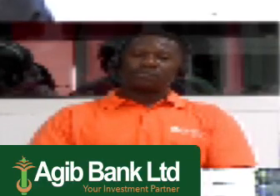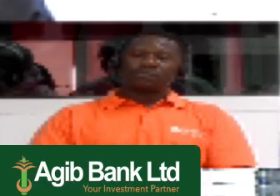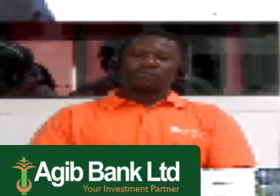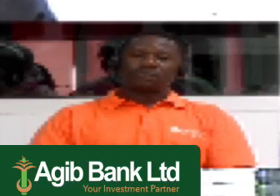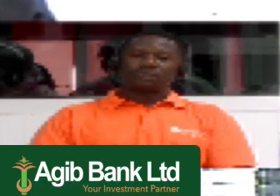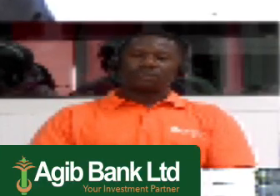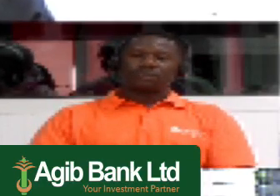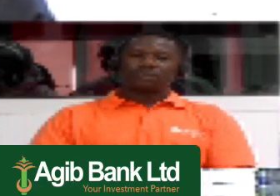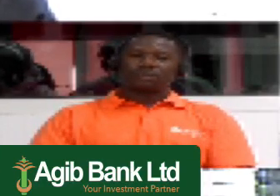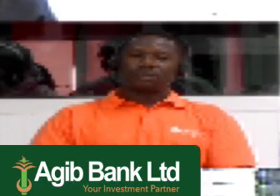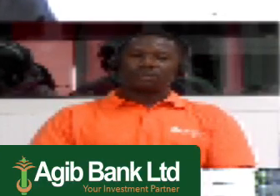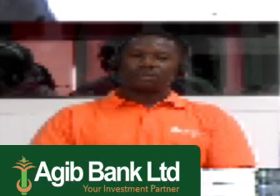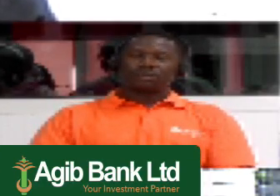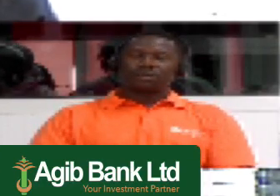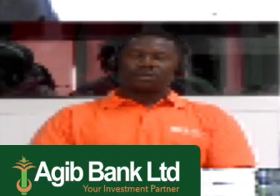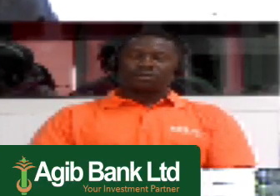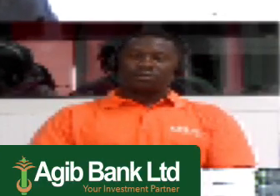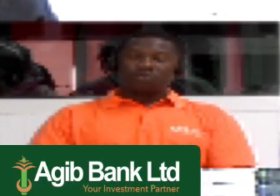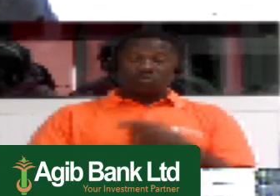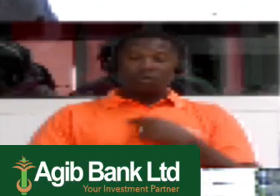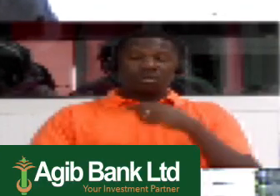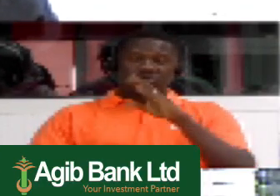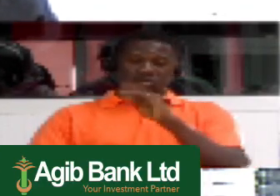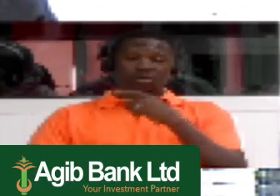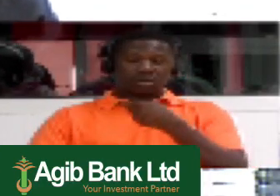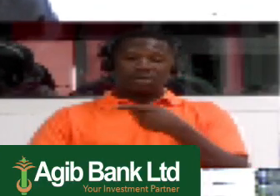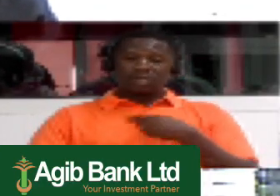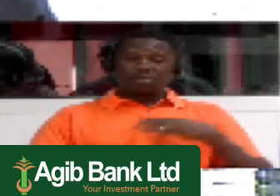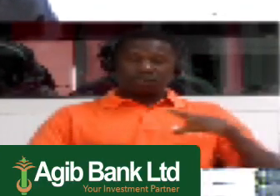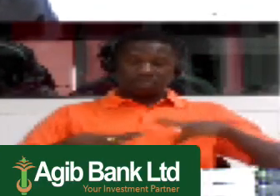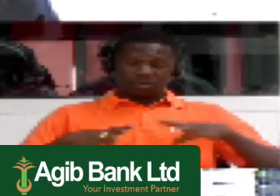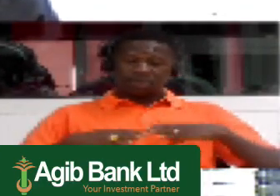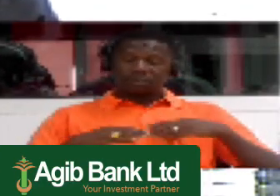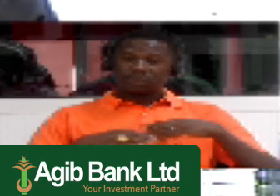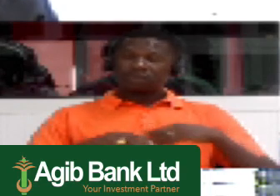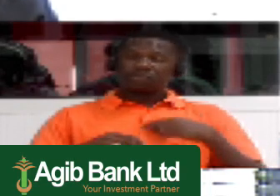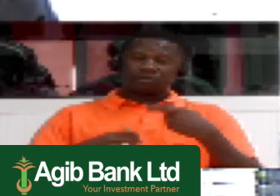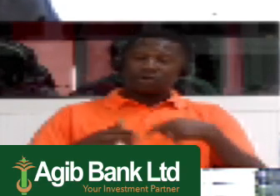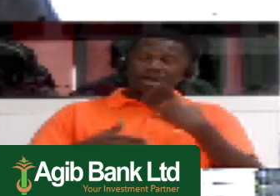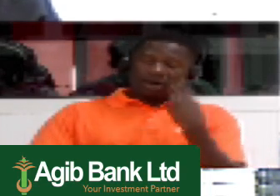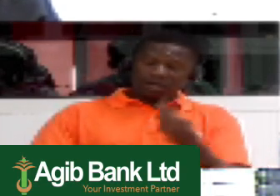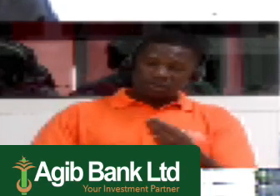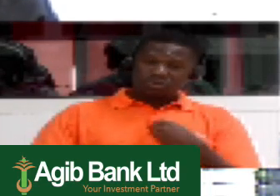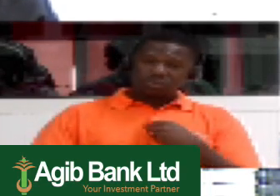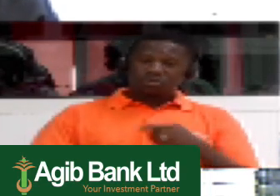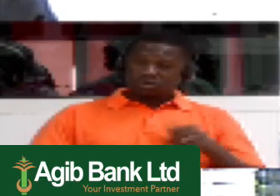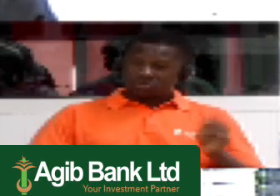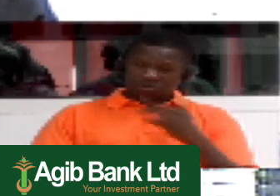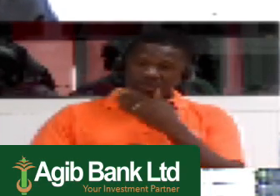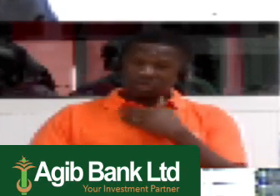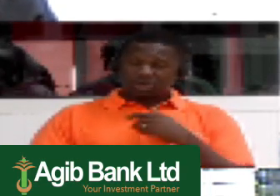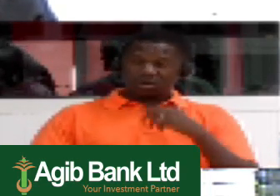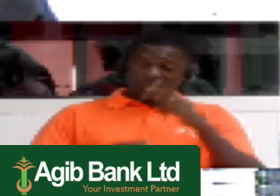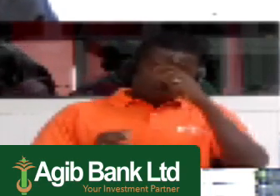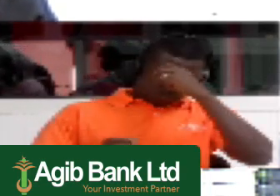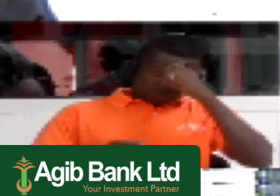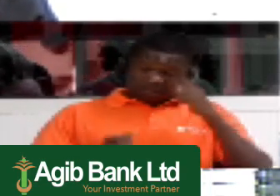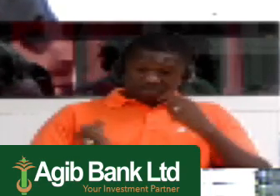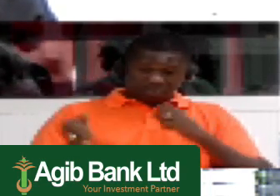to go on a mission. Ibita nyame missionola. We did that in preparation of how to go on a mission.